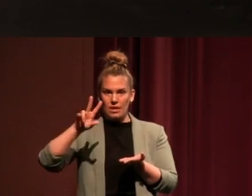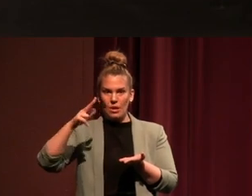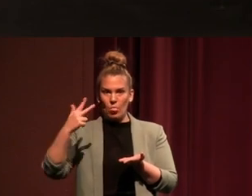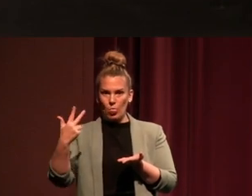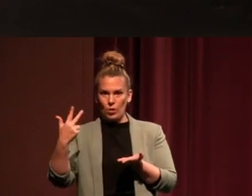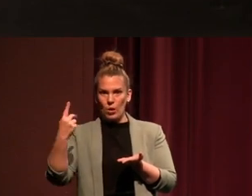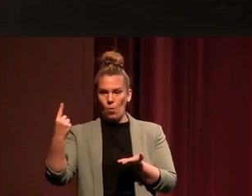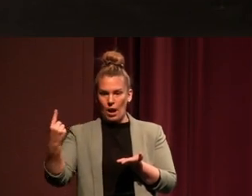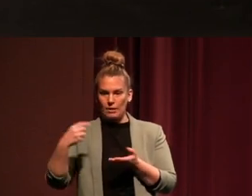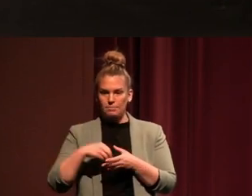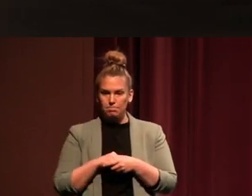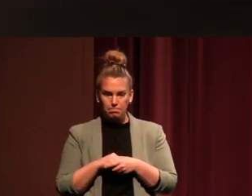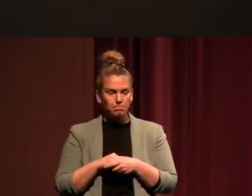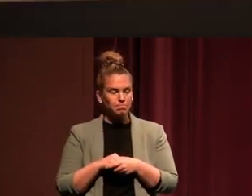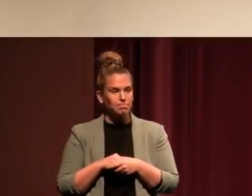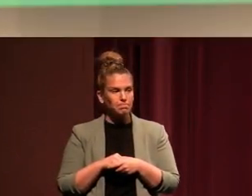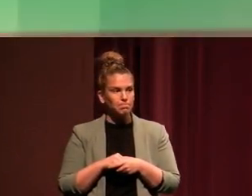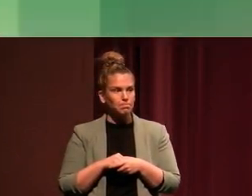3564-2731.